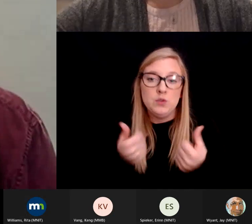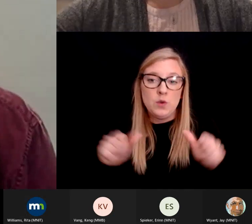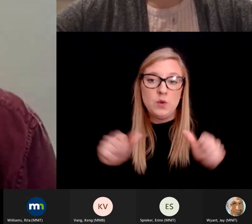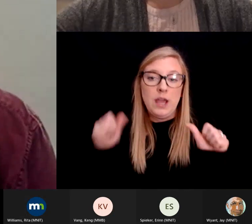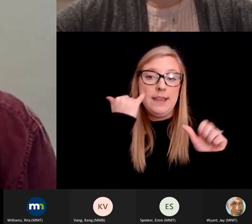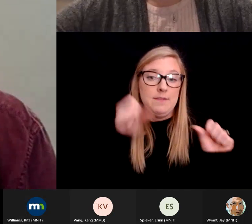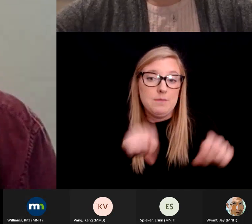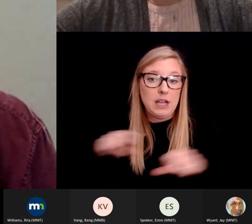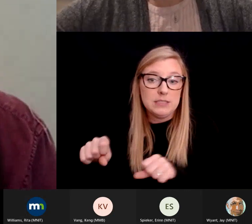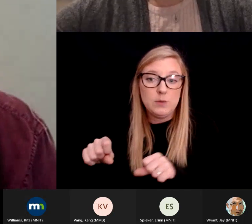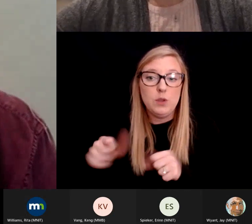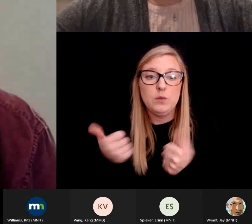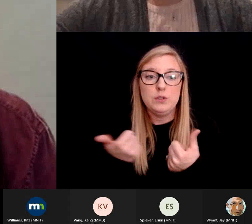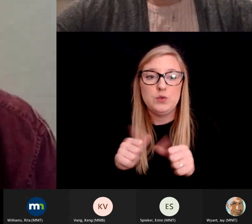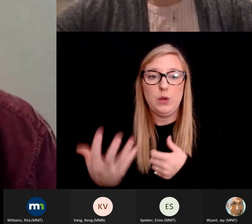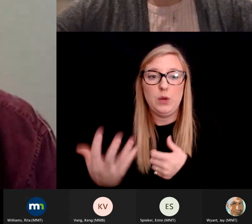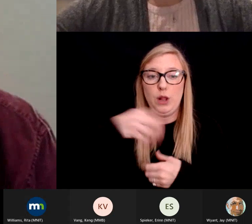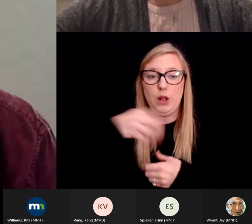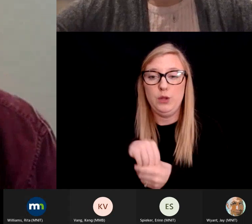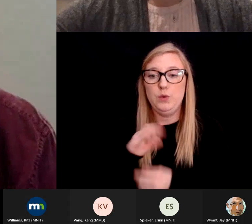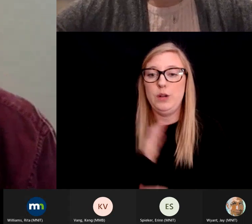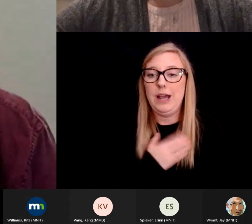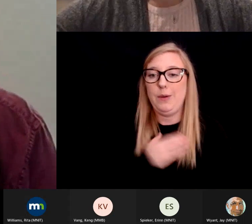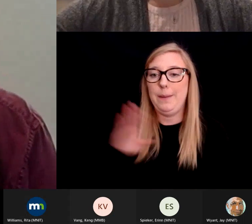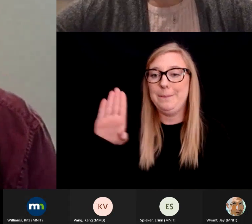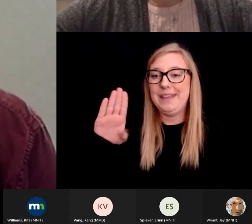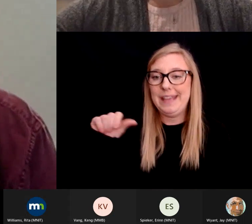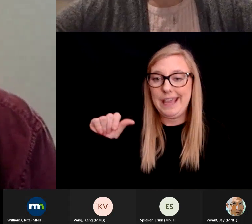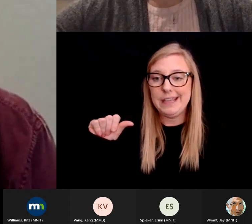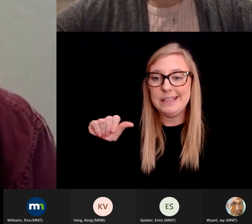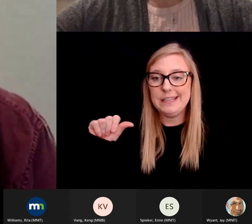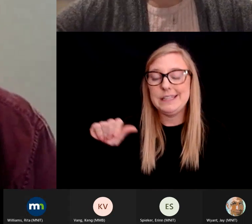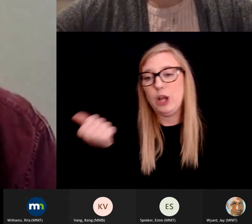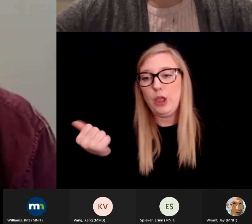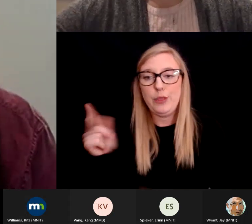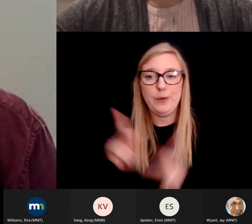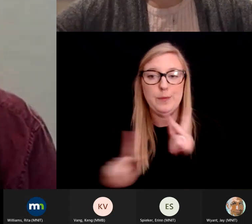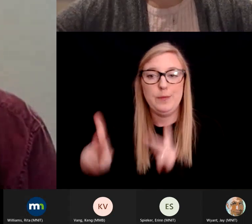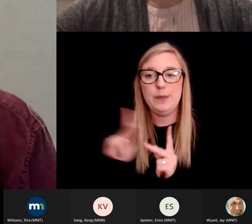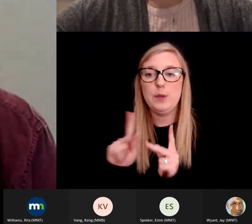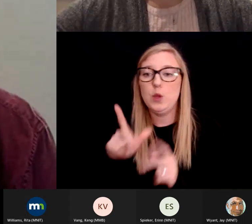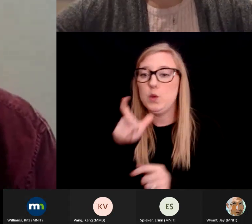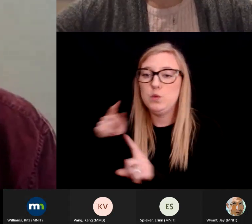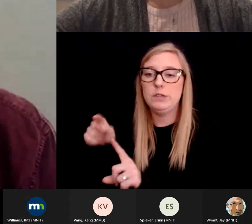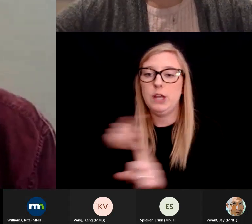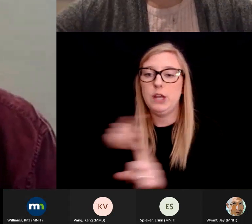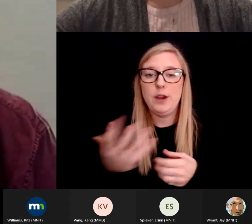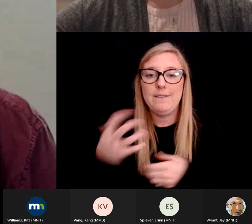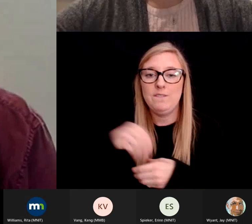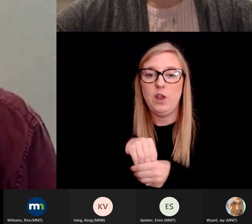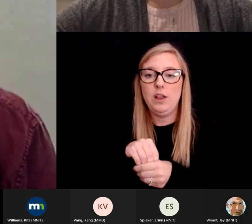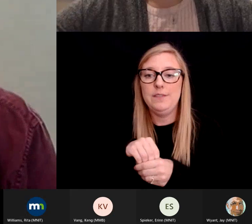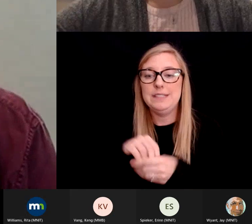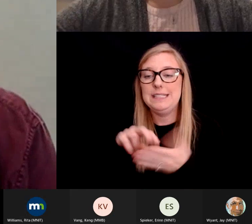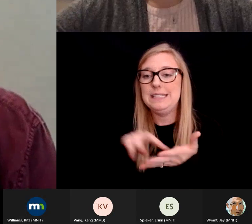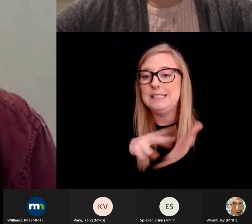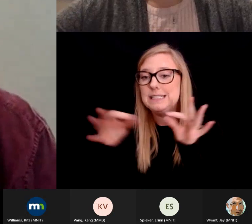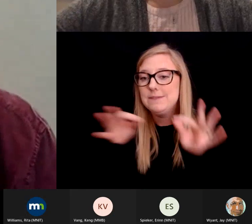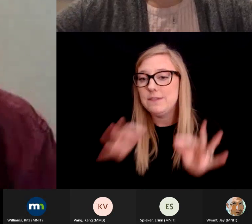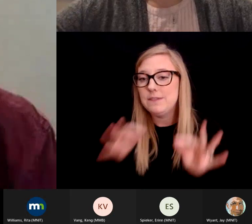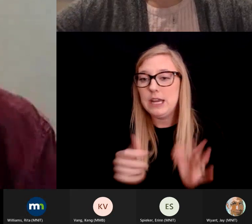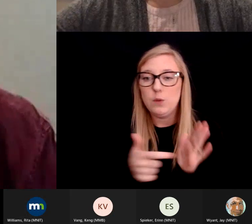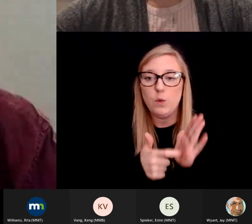possible, include our BAs and other folks that are involved in defining requirements, involved